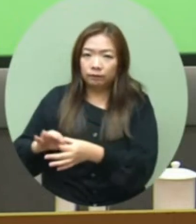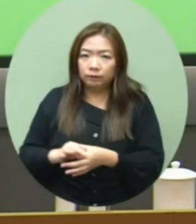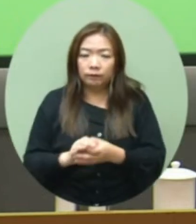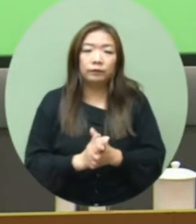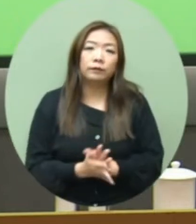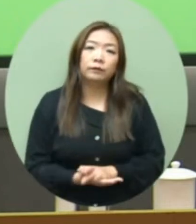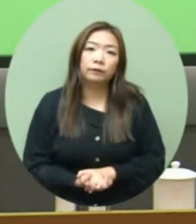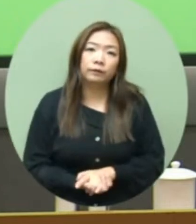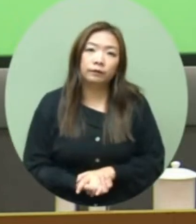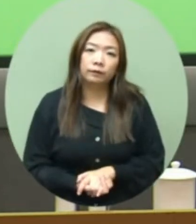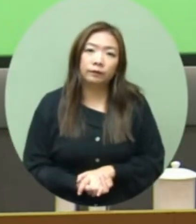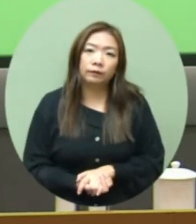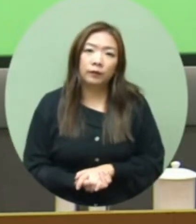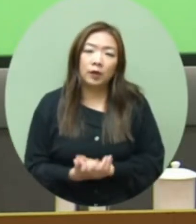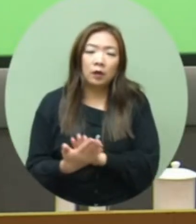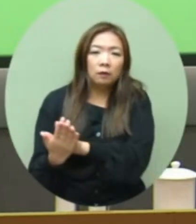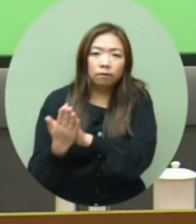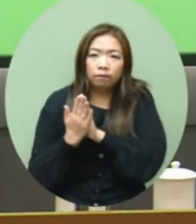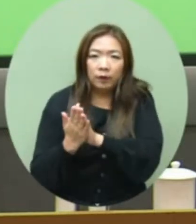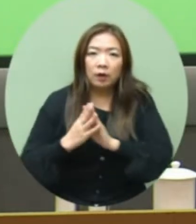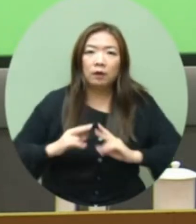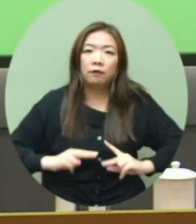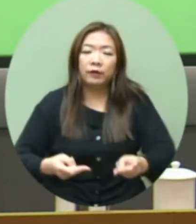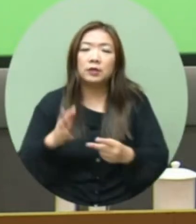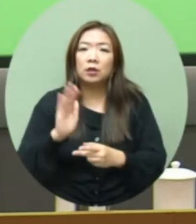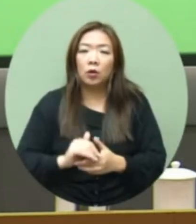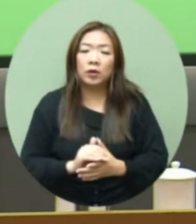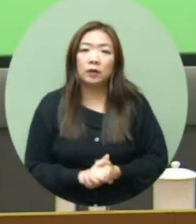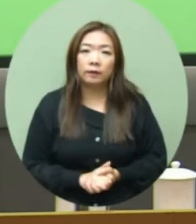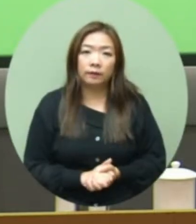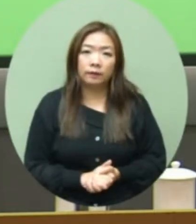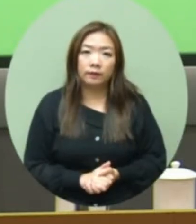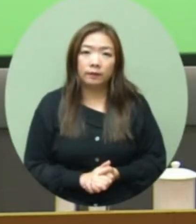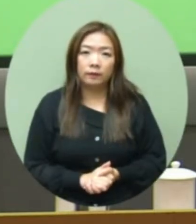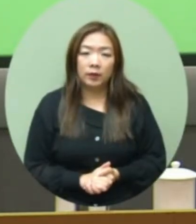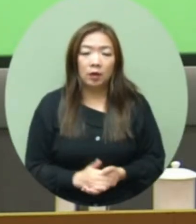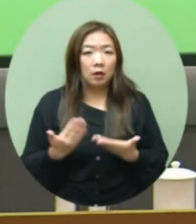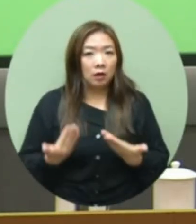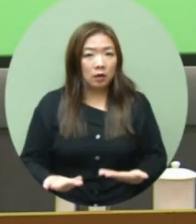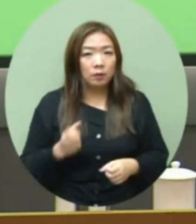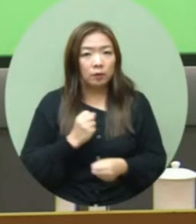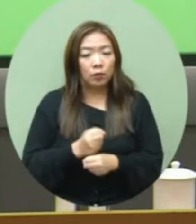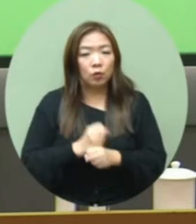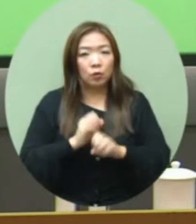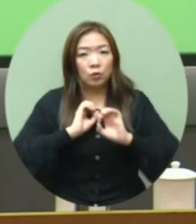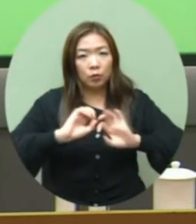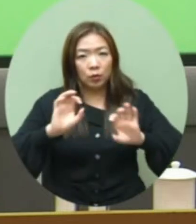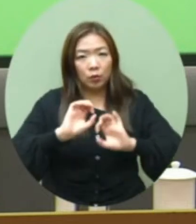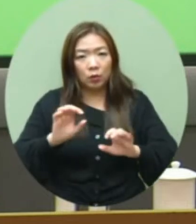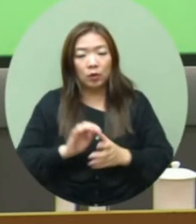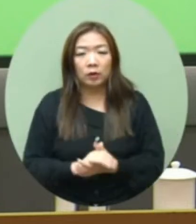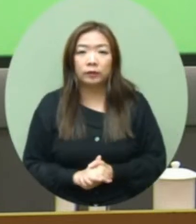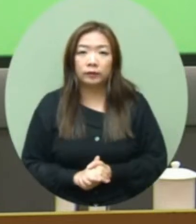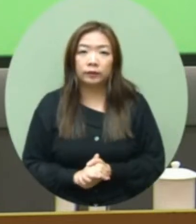That's why these three elements complement one another.